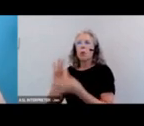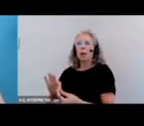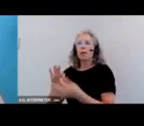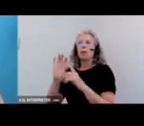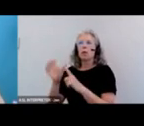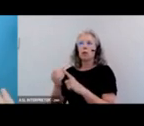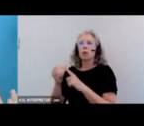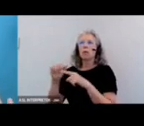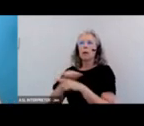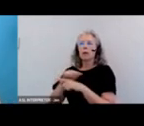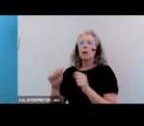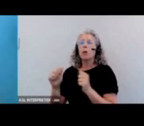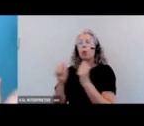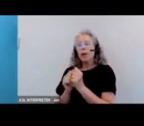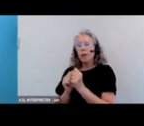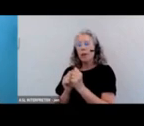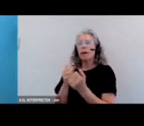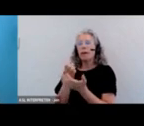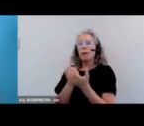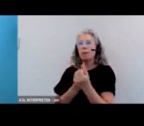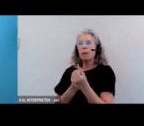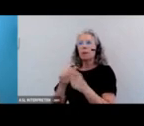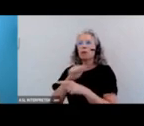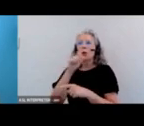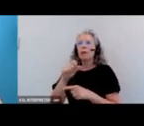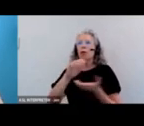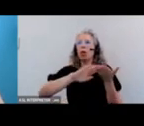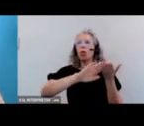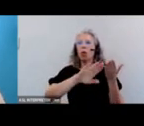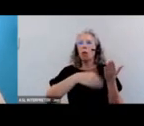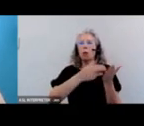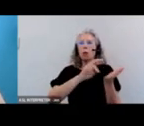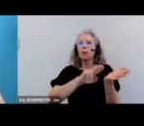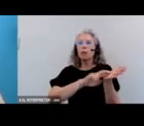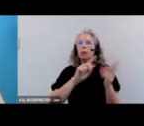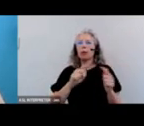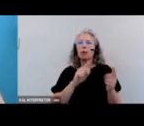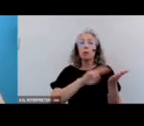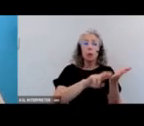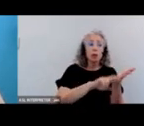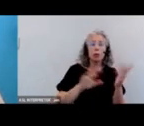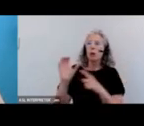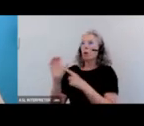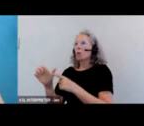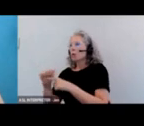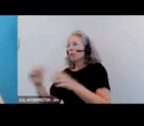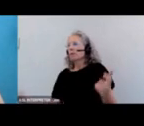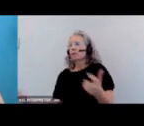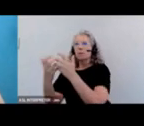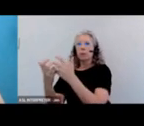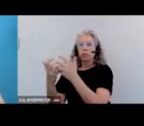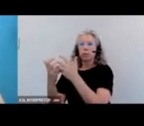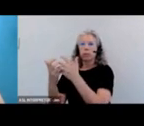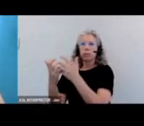practices alongside evidence-based practice. We don't have to dismiss all research. We have to just be aware of its bias. We have to